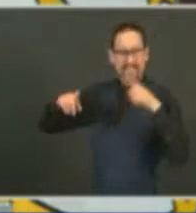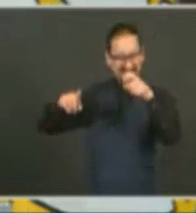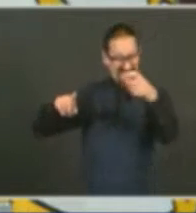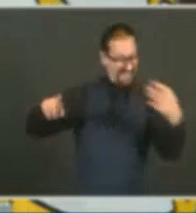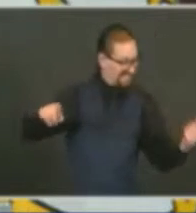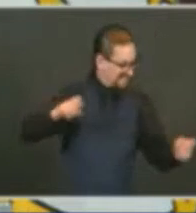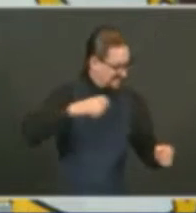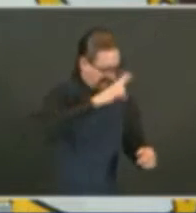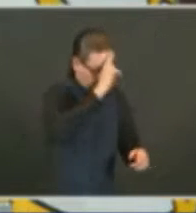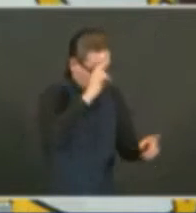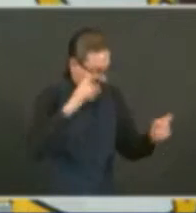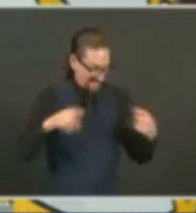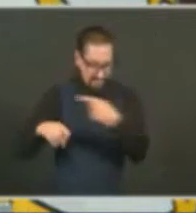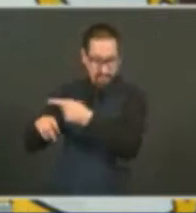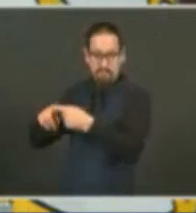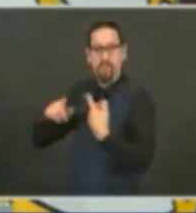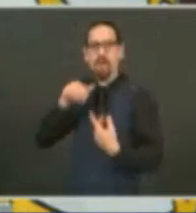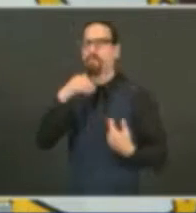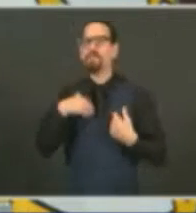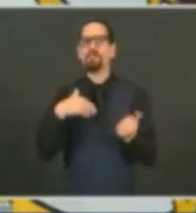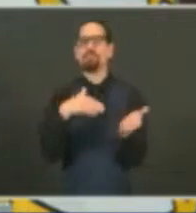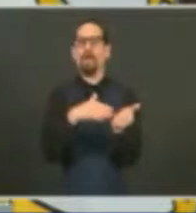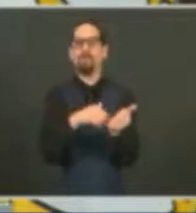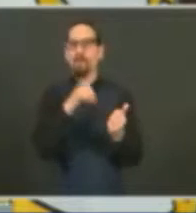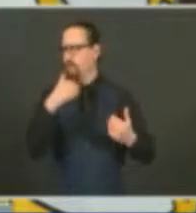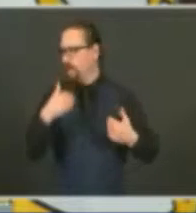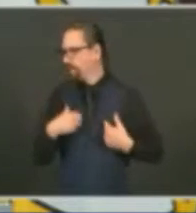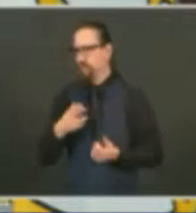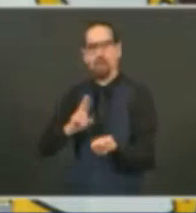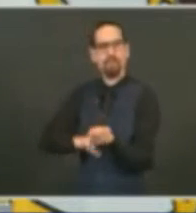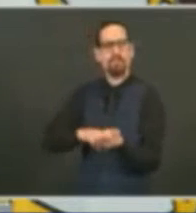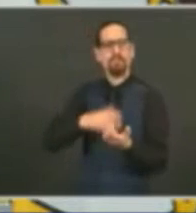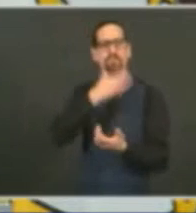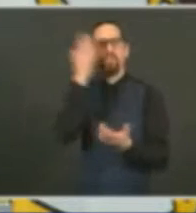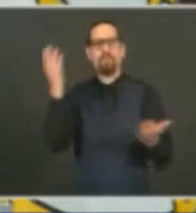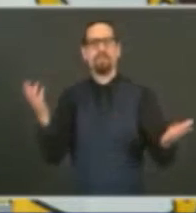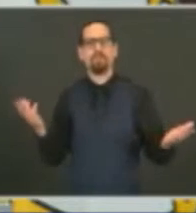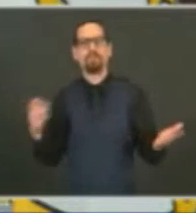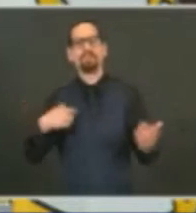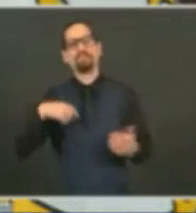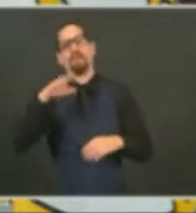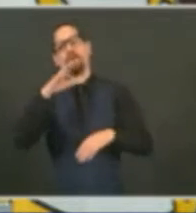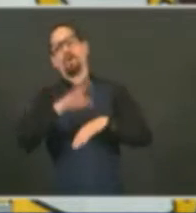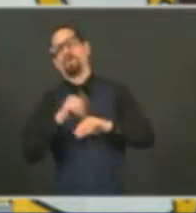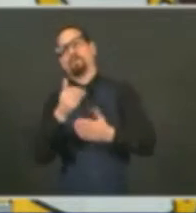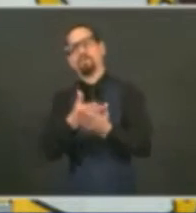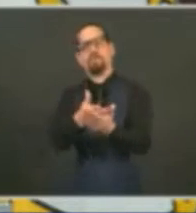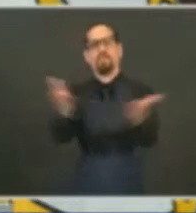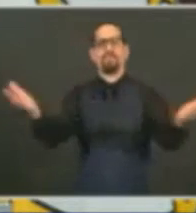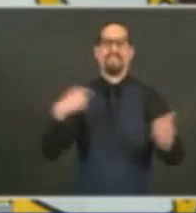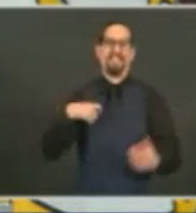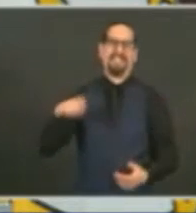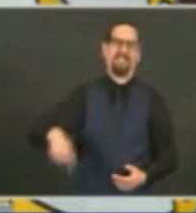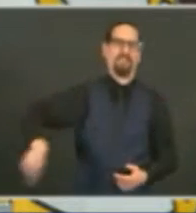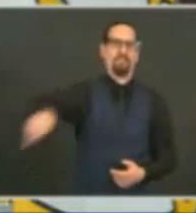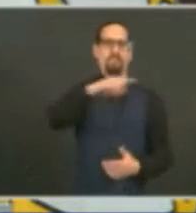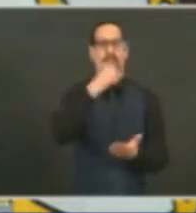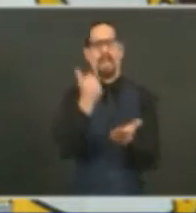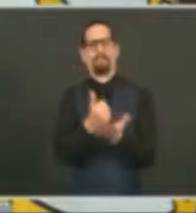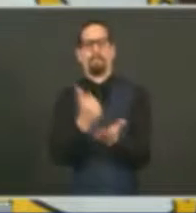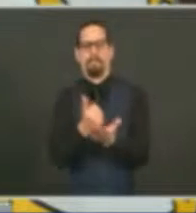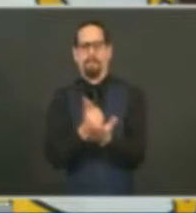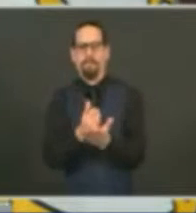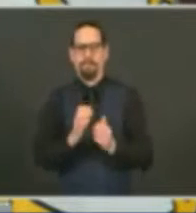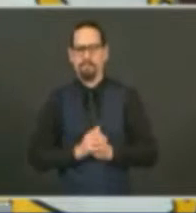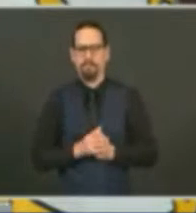on everyone in Rhode Island who can help with the crisis to help out. This week, if you're a healthcare professional.